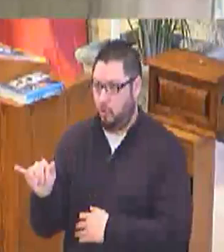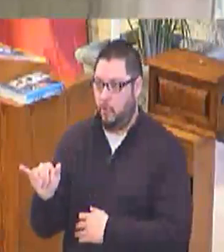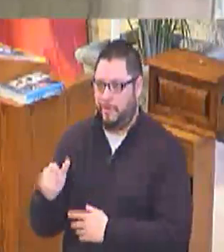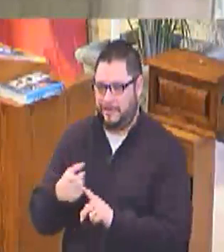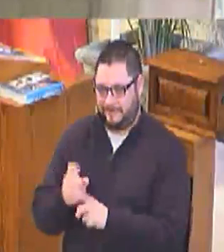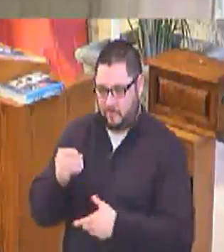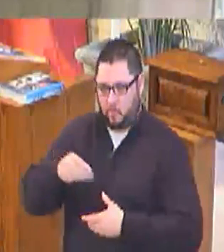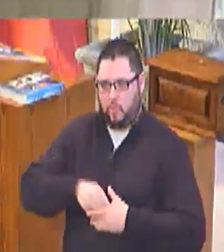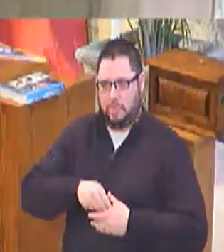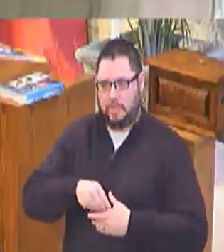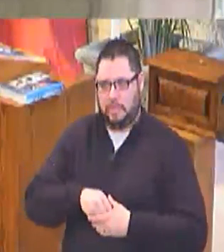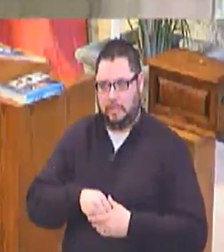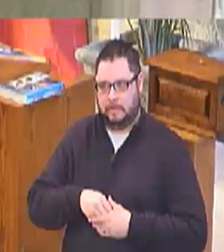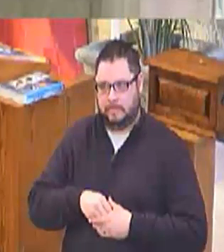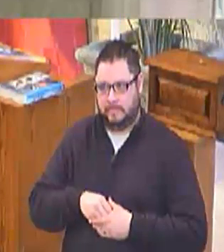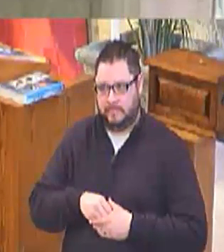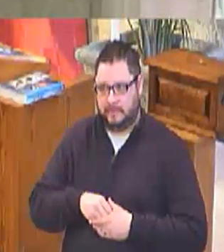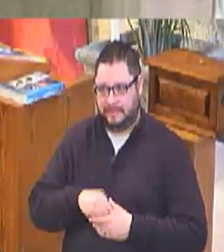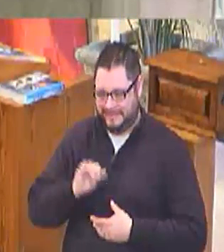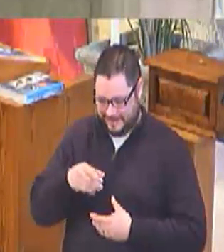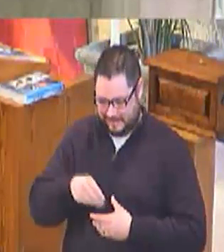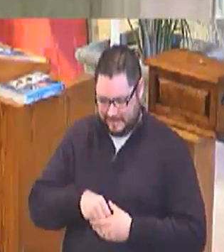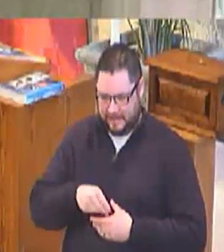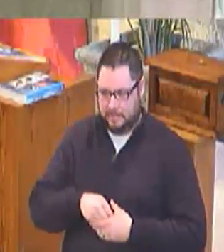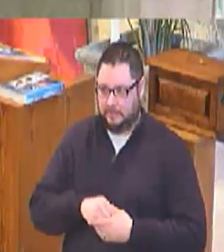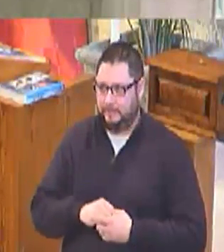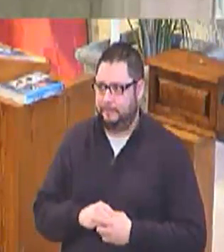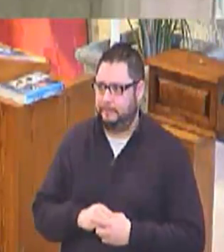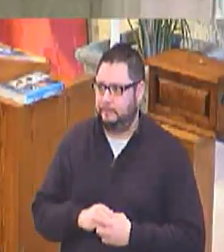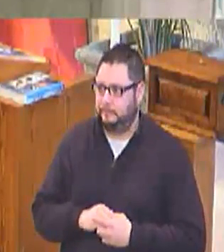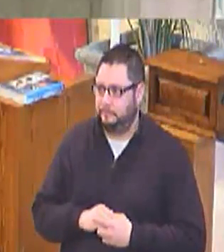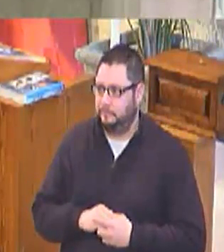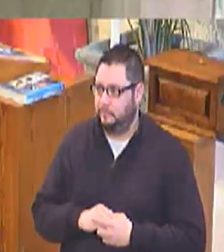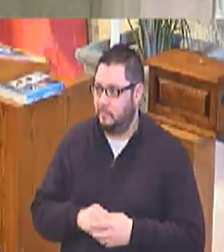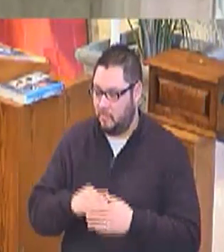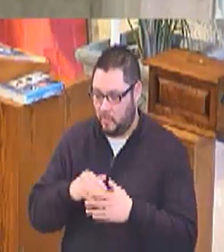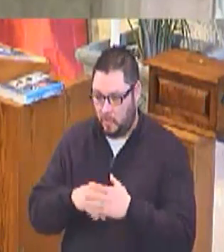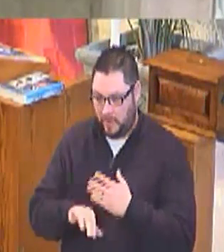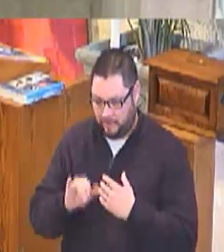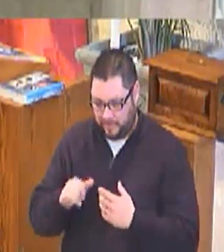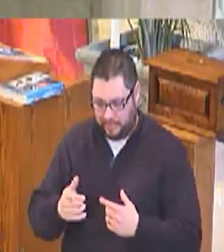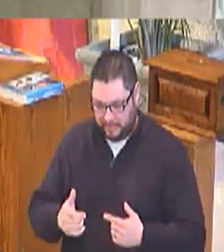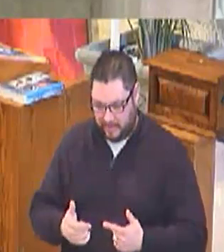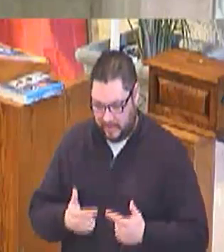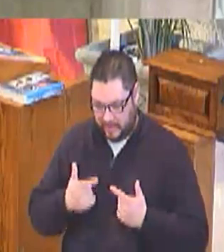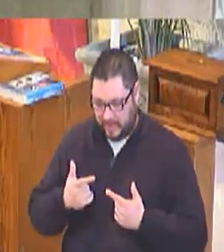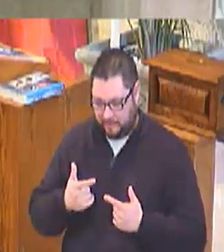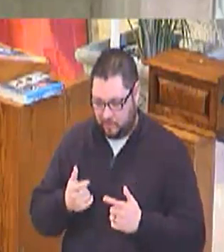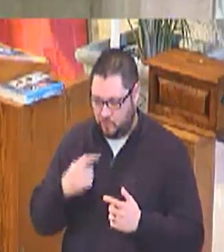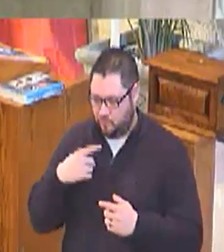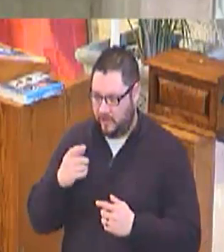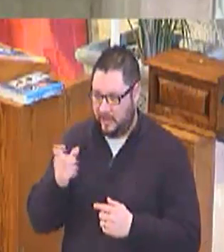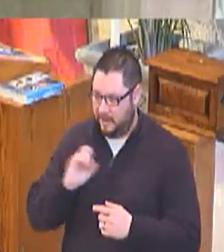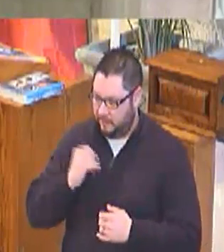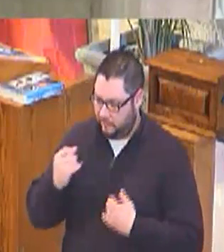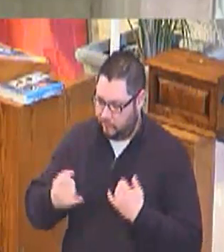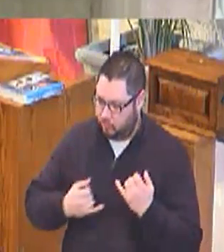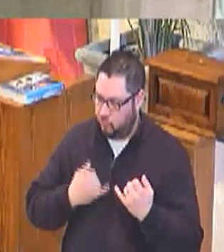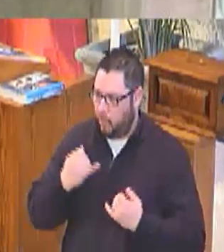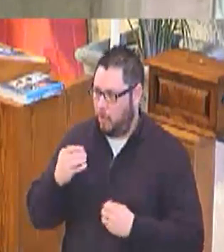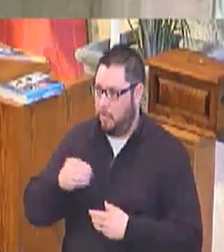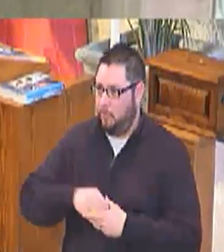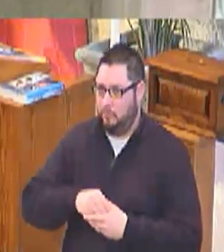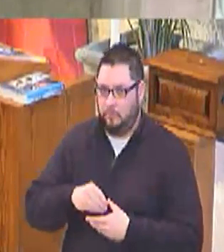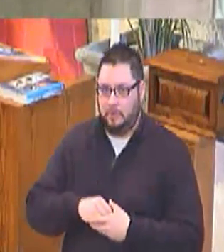within. Joy is an inner thing. We come into this expression of life with that gift of joy that is within